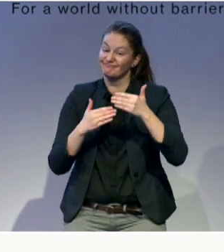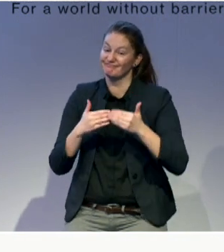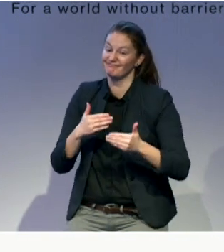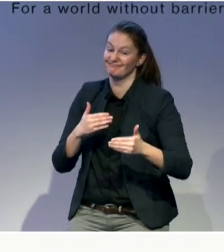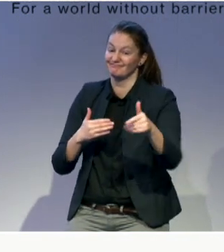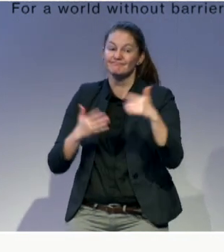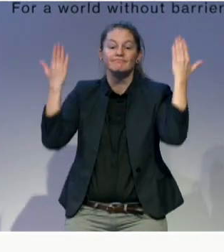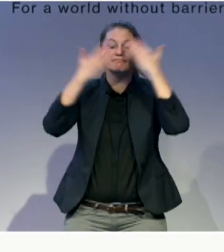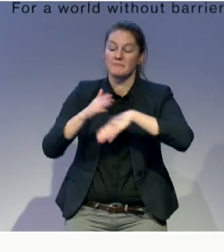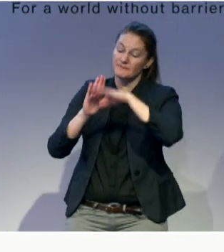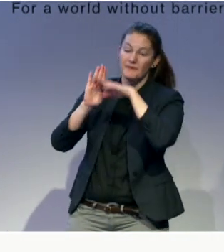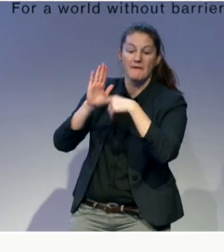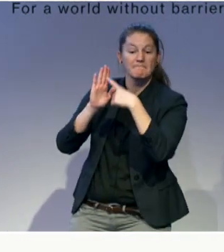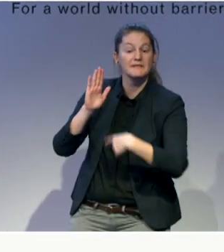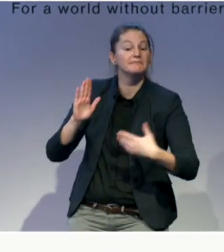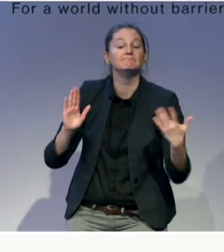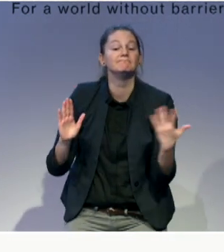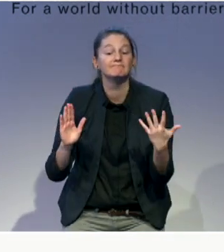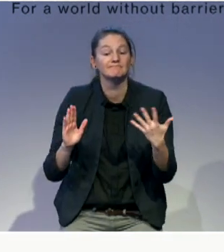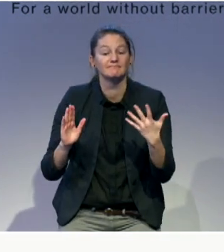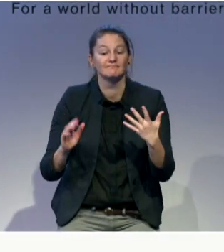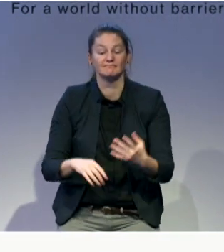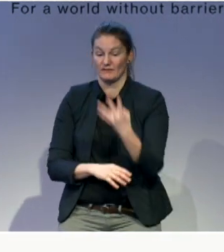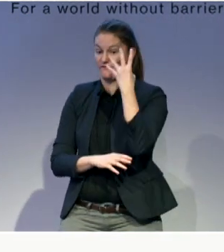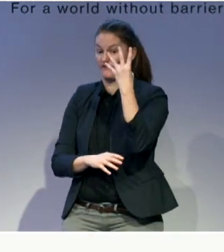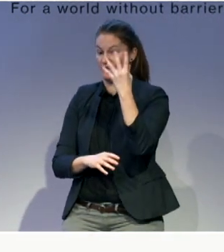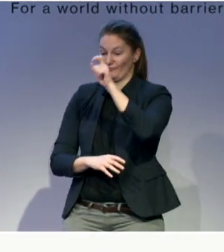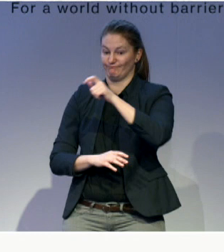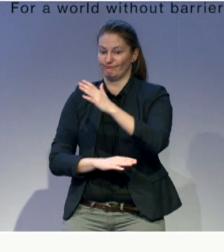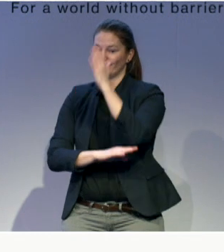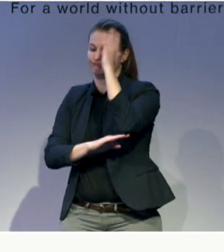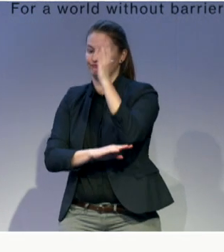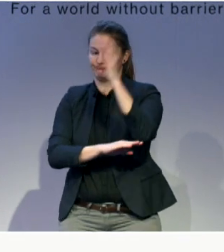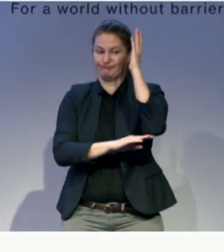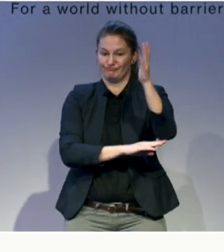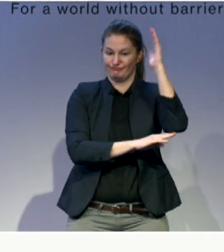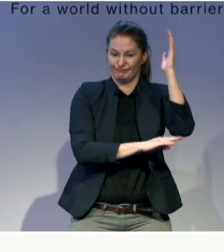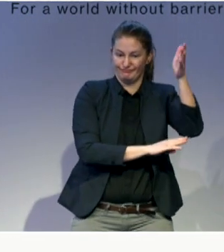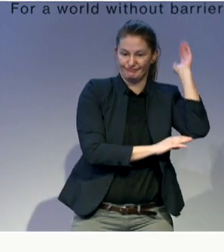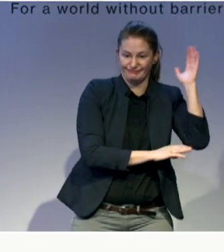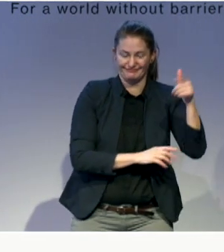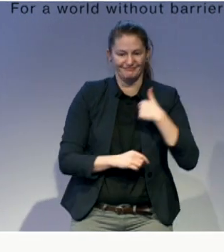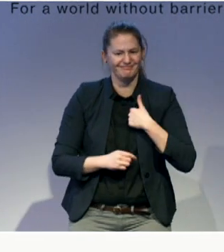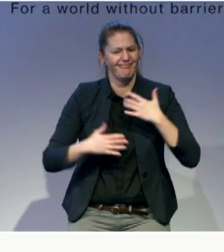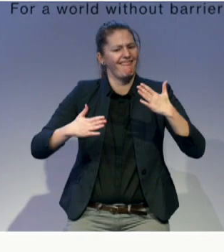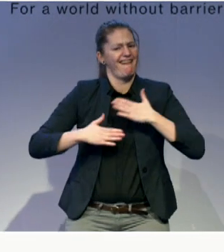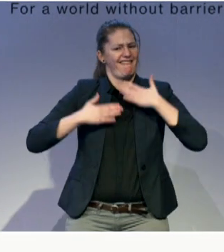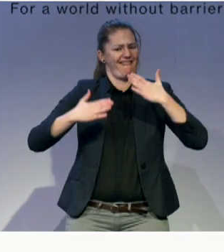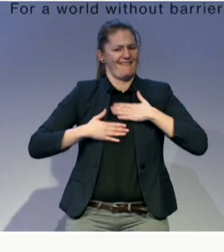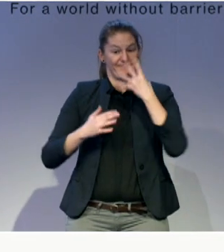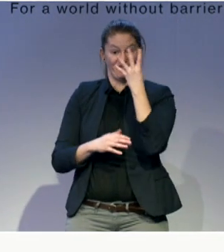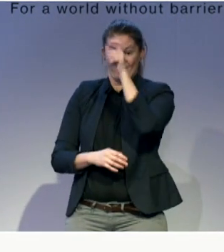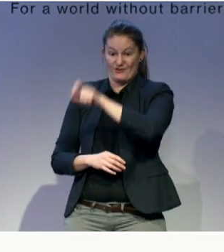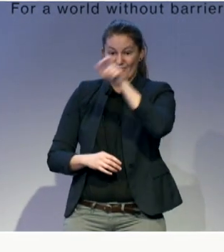keynote speeches. We are absolutely delighted to have once again with us Martin Essl. After Martin speaks, we're going to